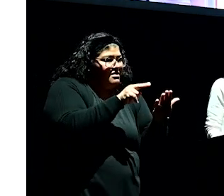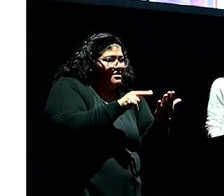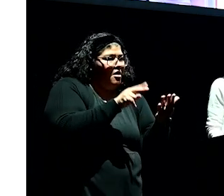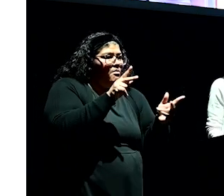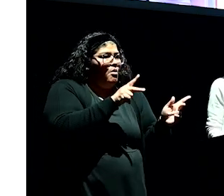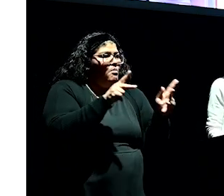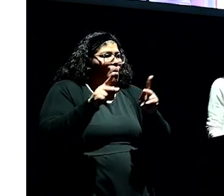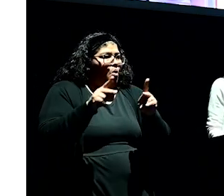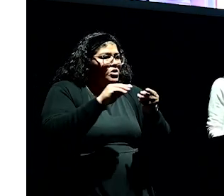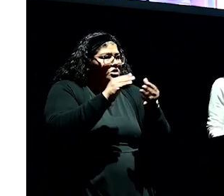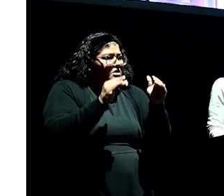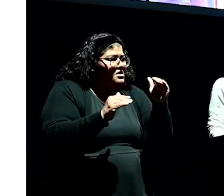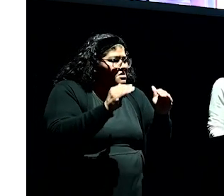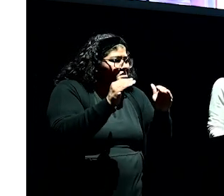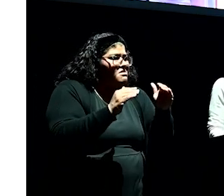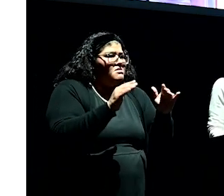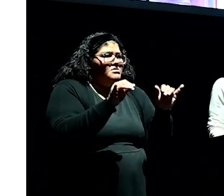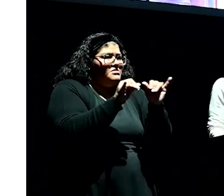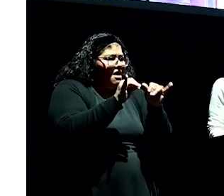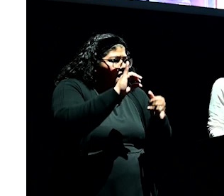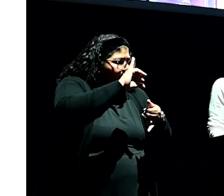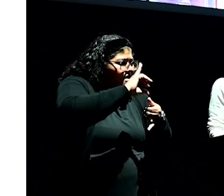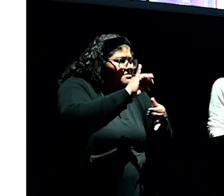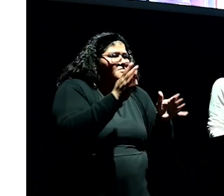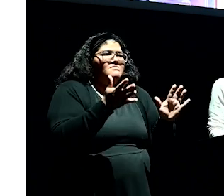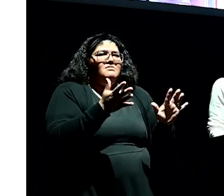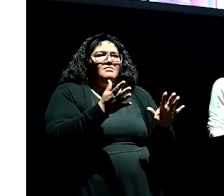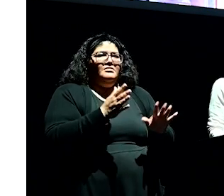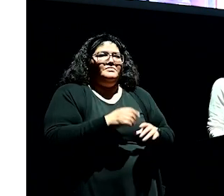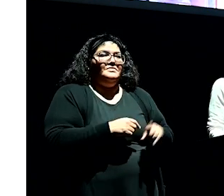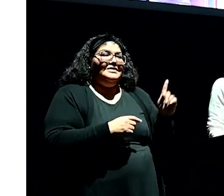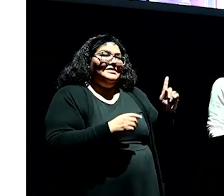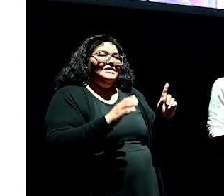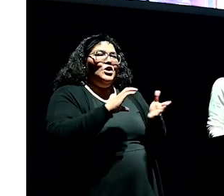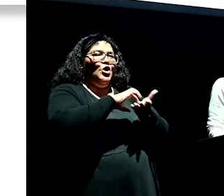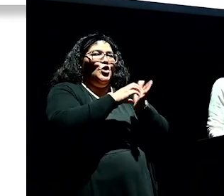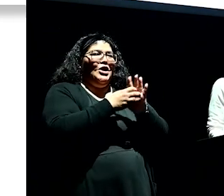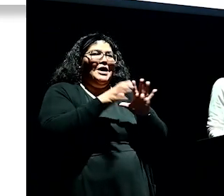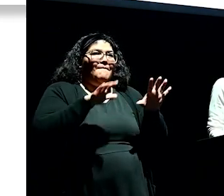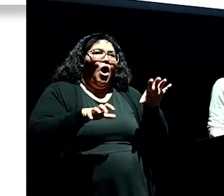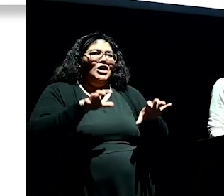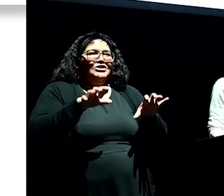position. This is Cookie Monster's eyes.